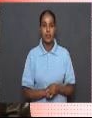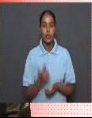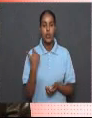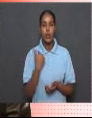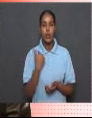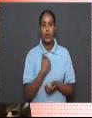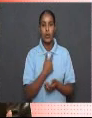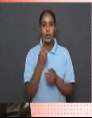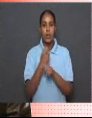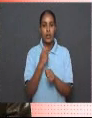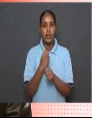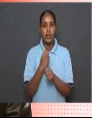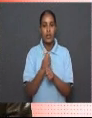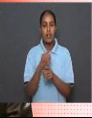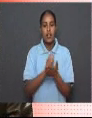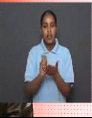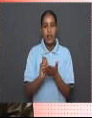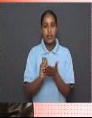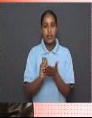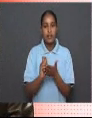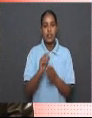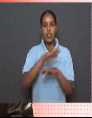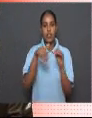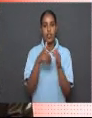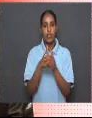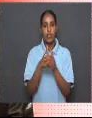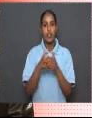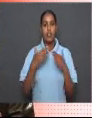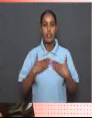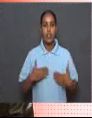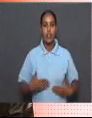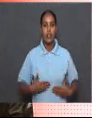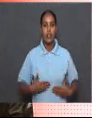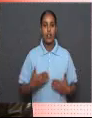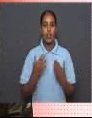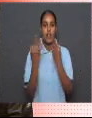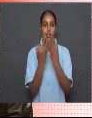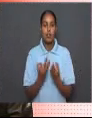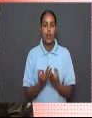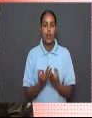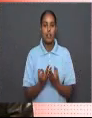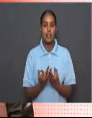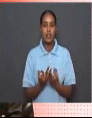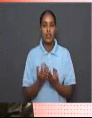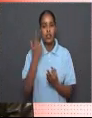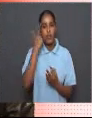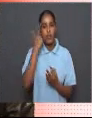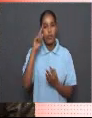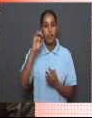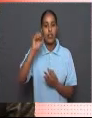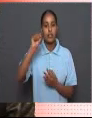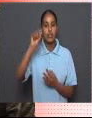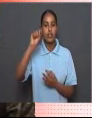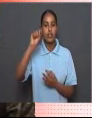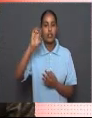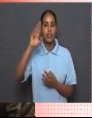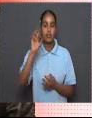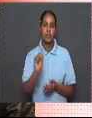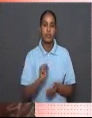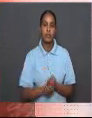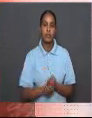We practiced writing the general structural formulas for esters.